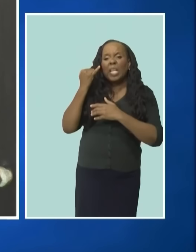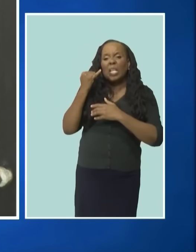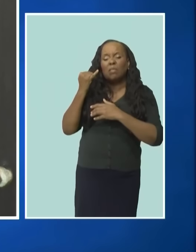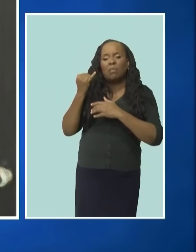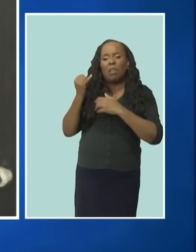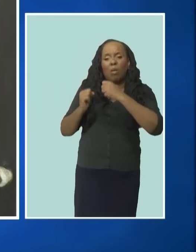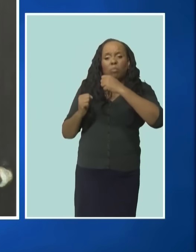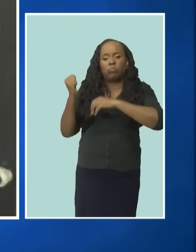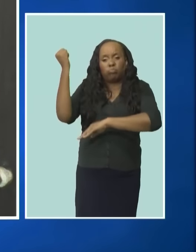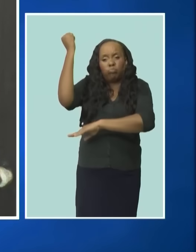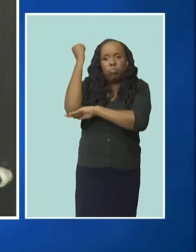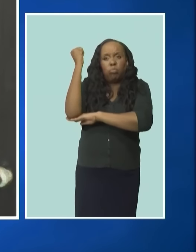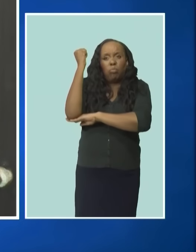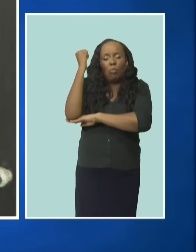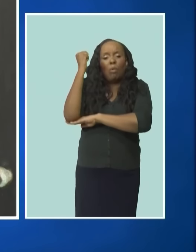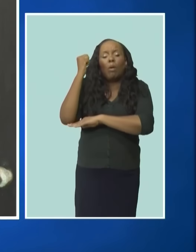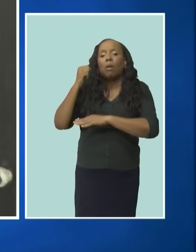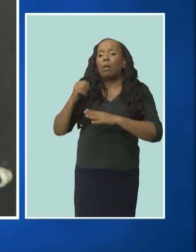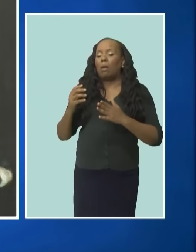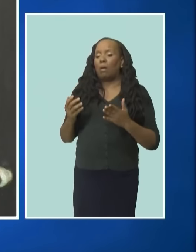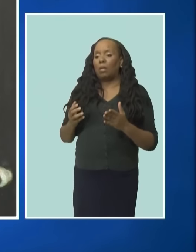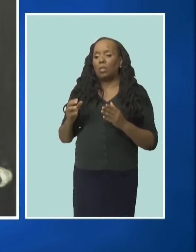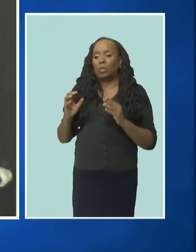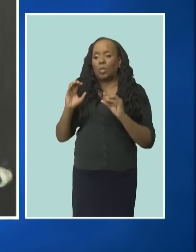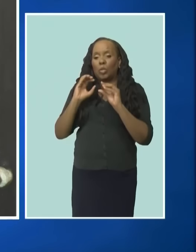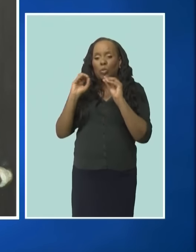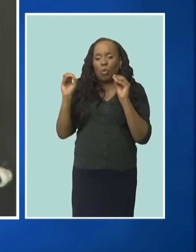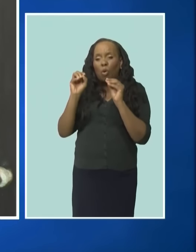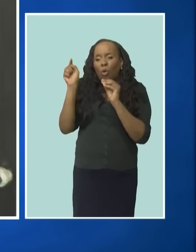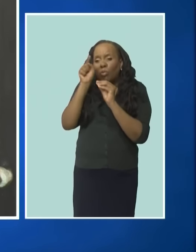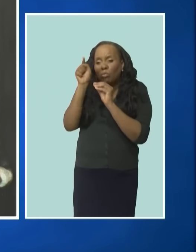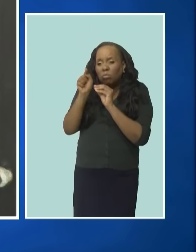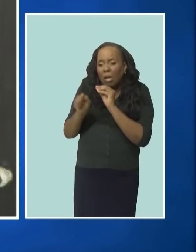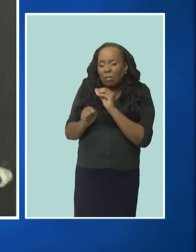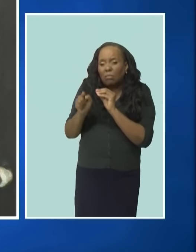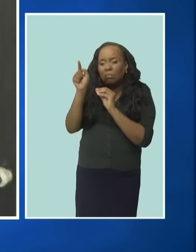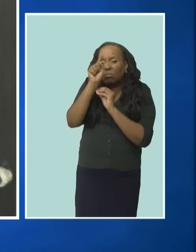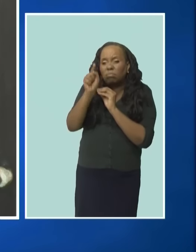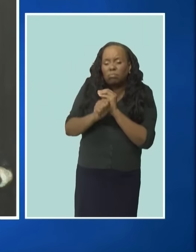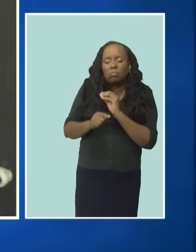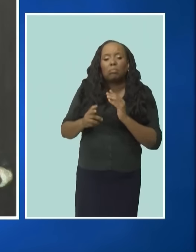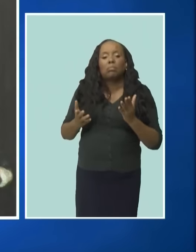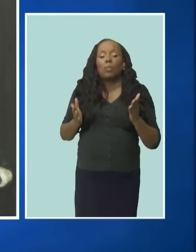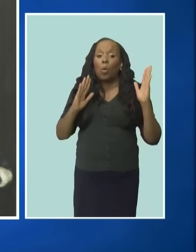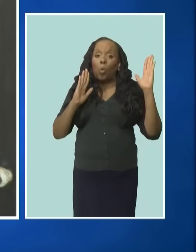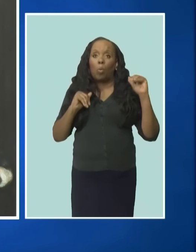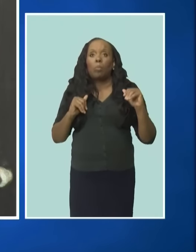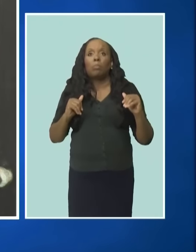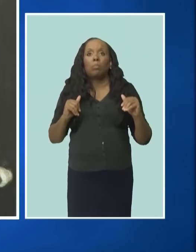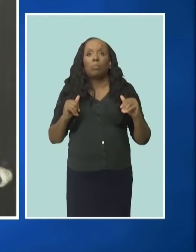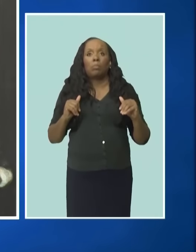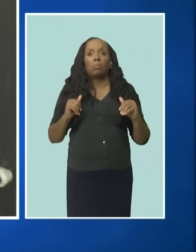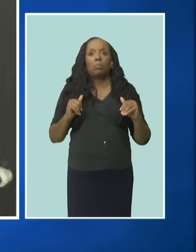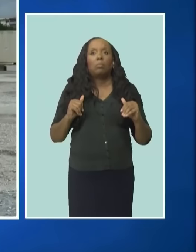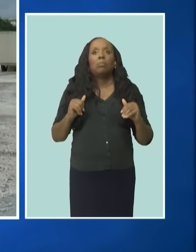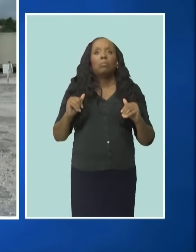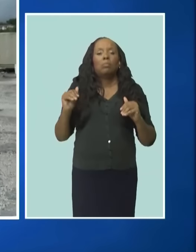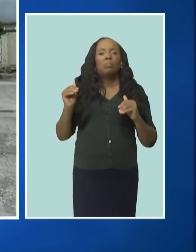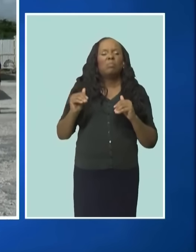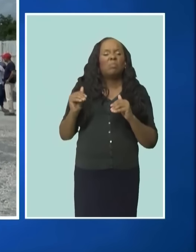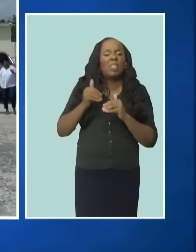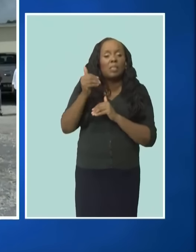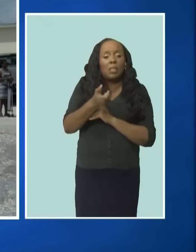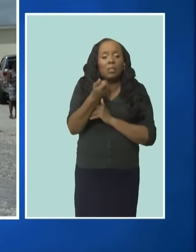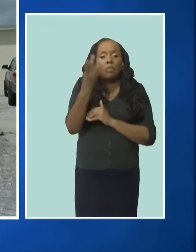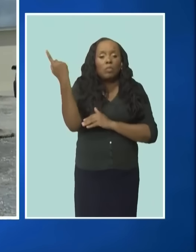no cracks or no abrasions on the metal. I would know that in a couple of days.